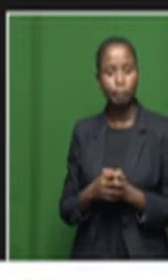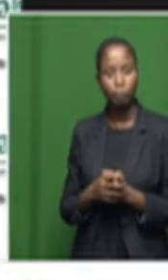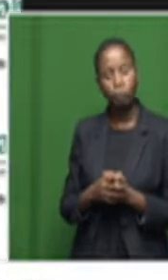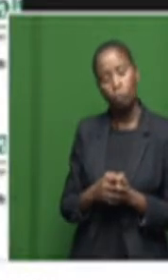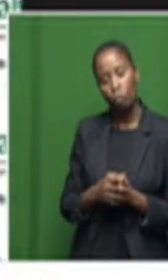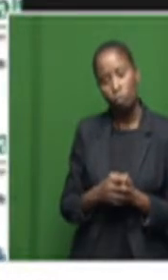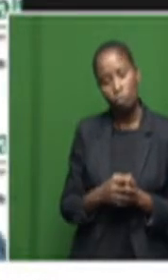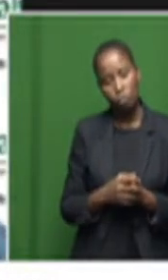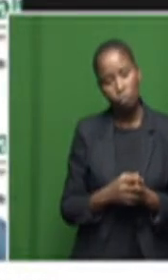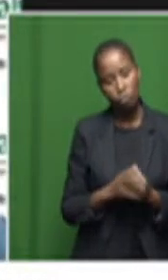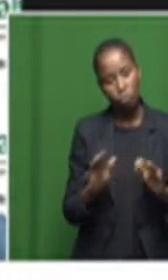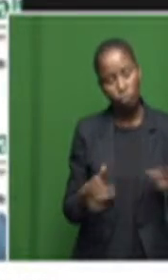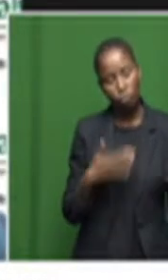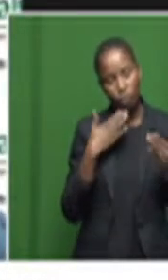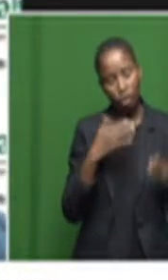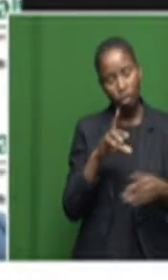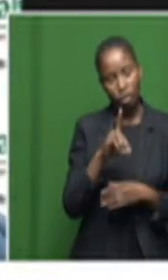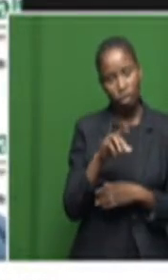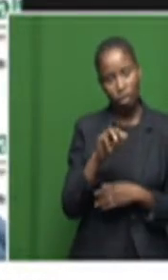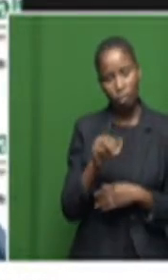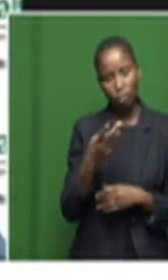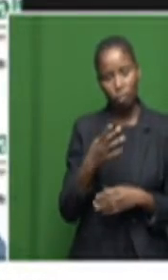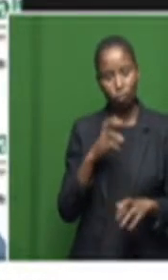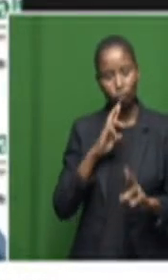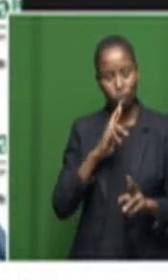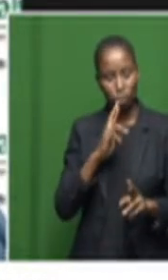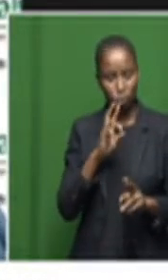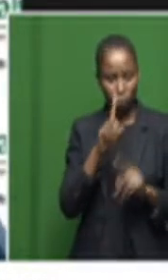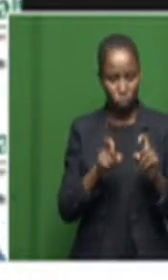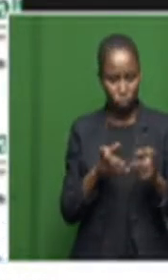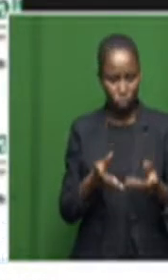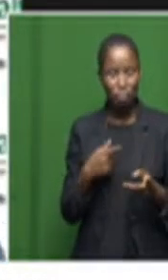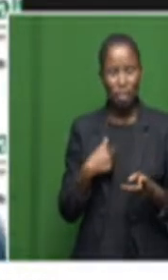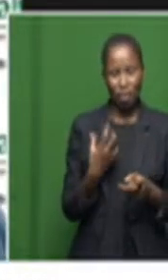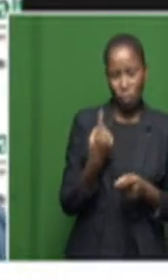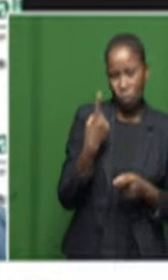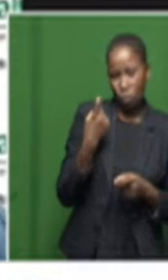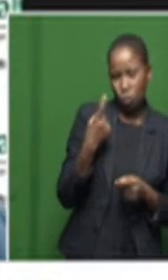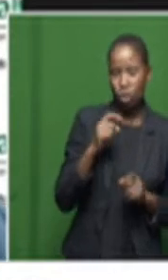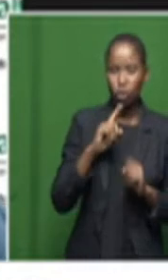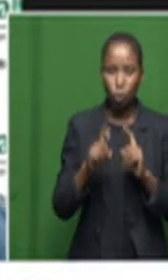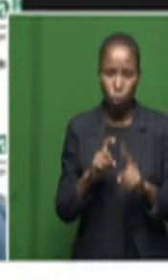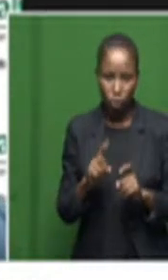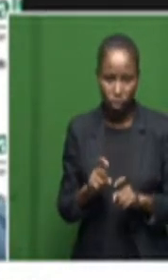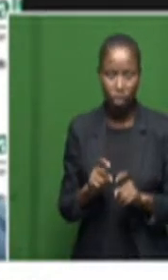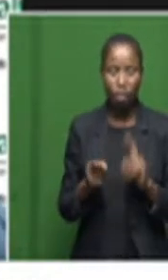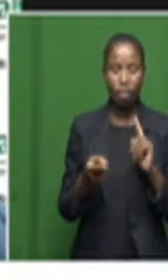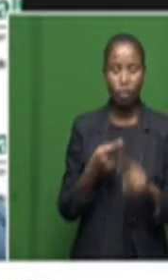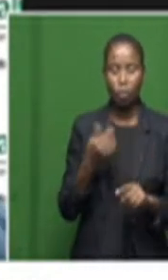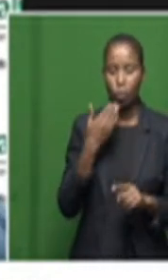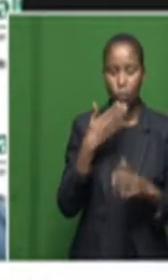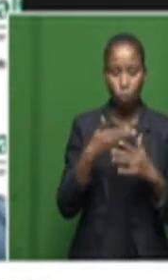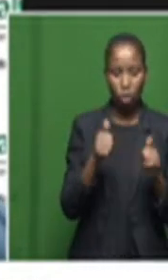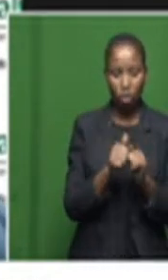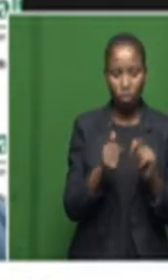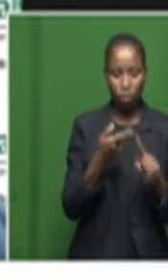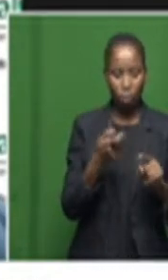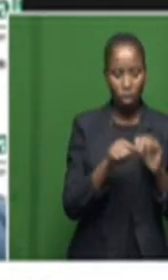Thanks, DM and colleagues for responding to those questions. I've got one question. This one would be directed to the colleagues in